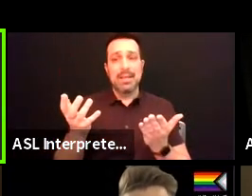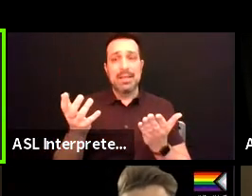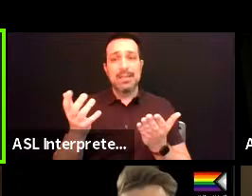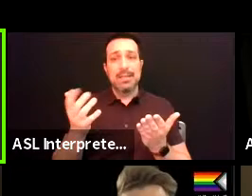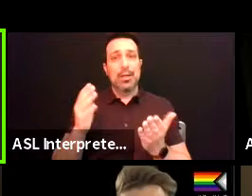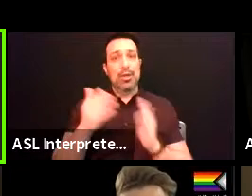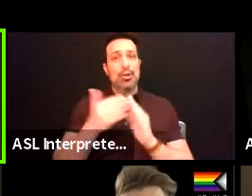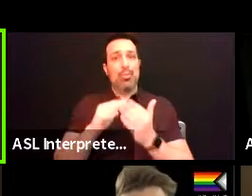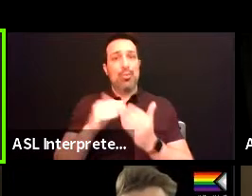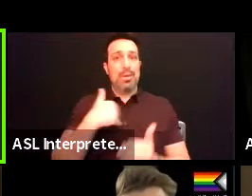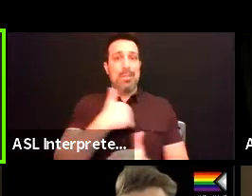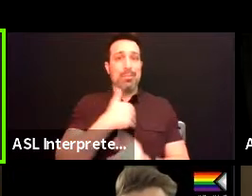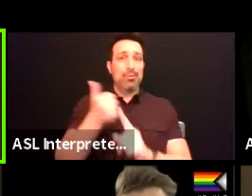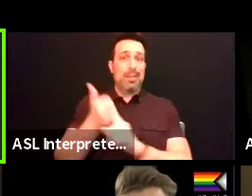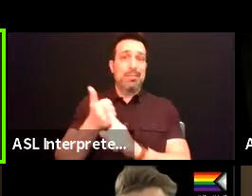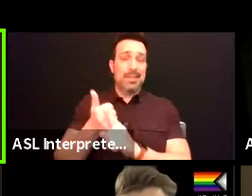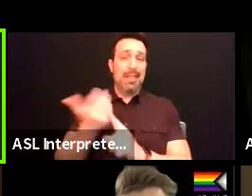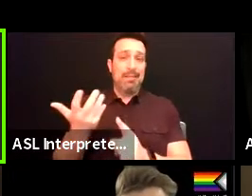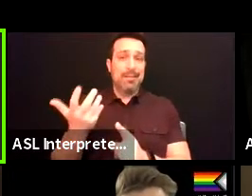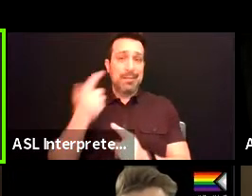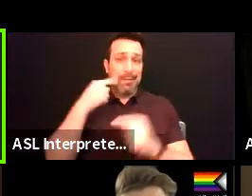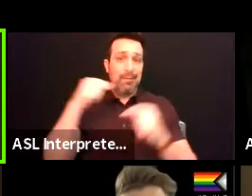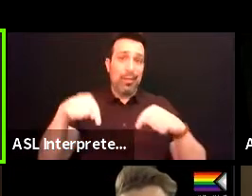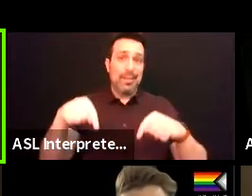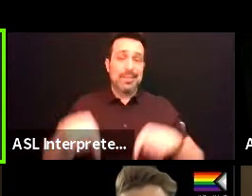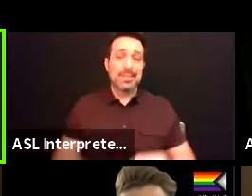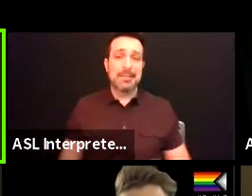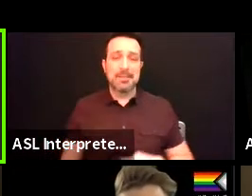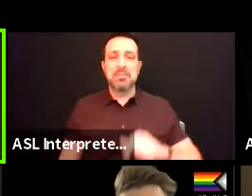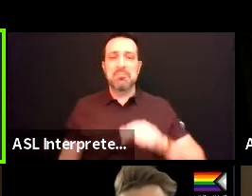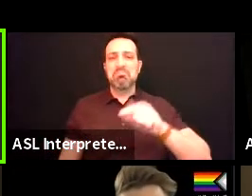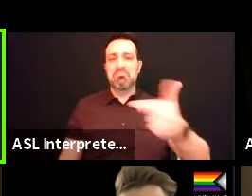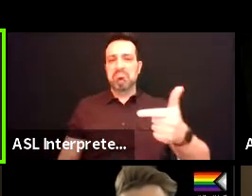community members themselves for this.